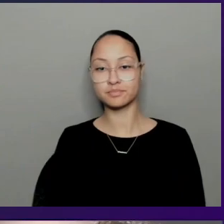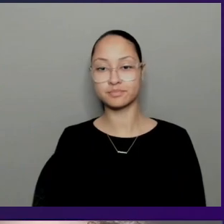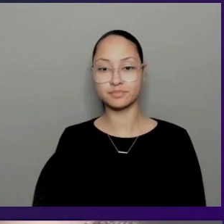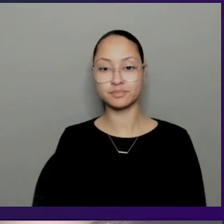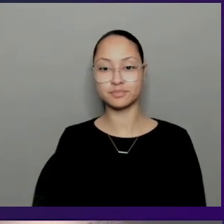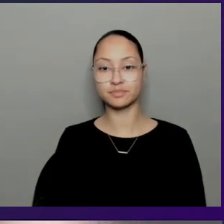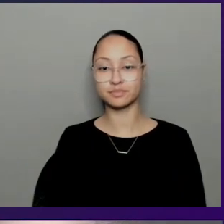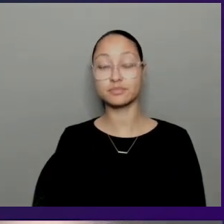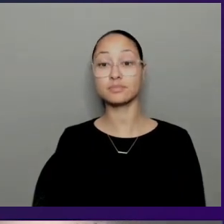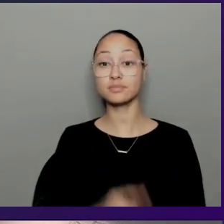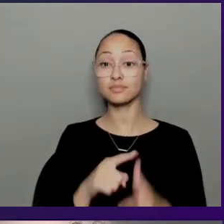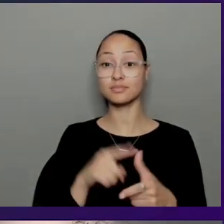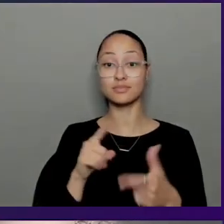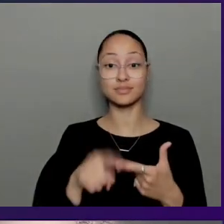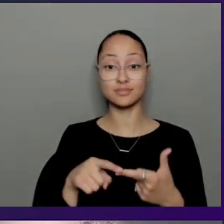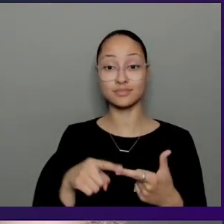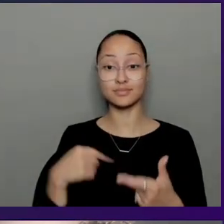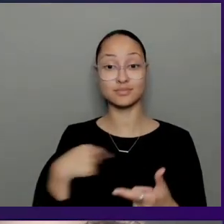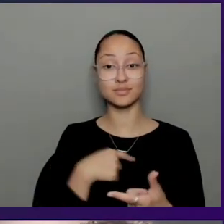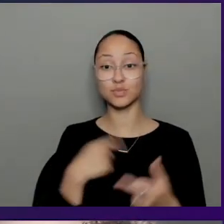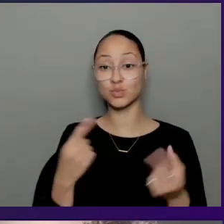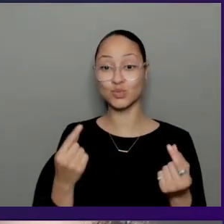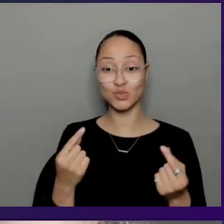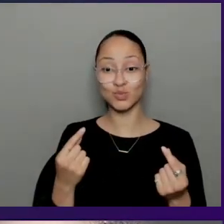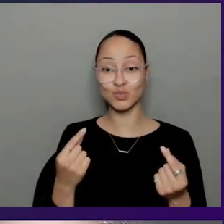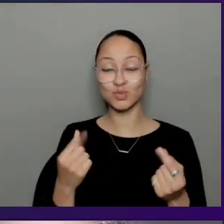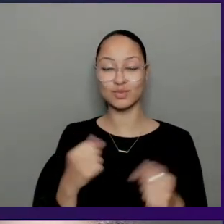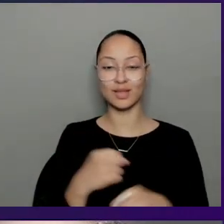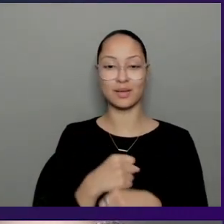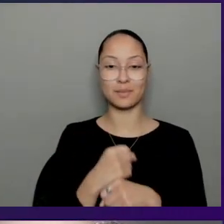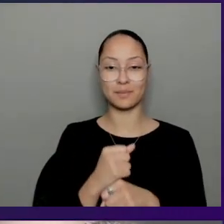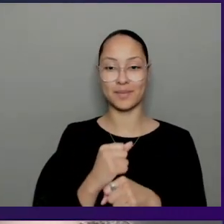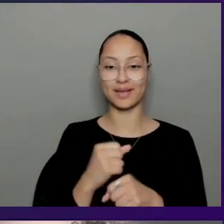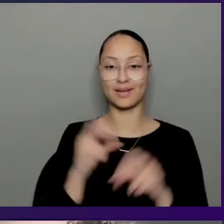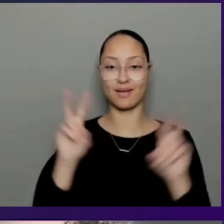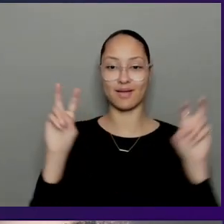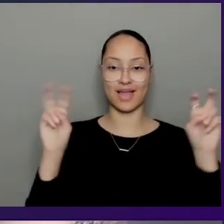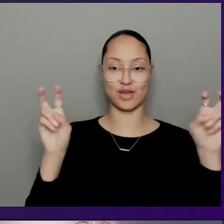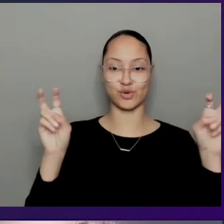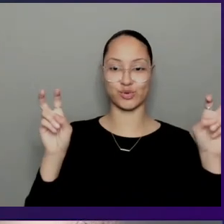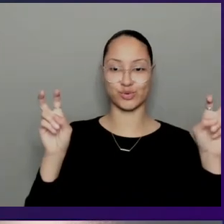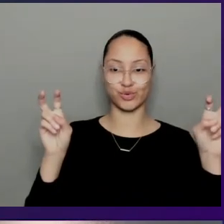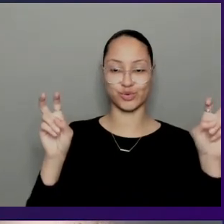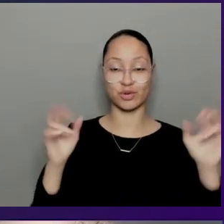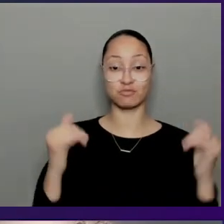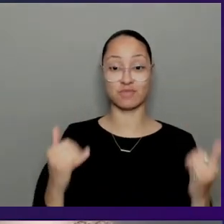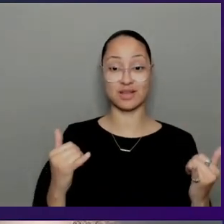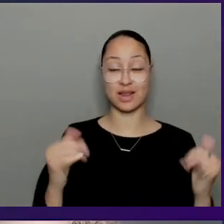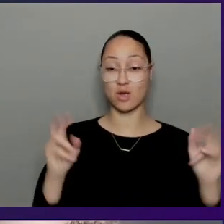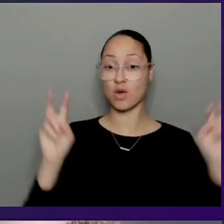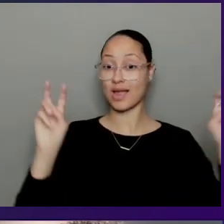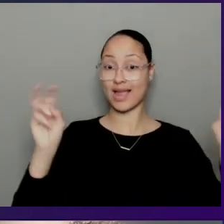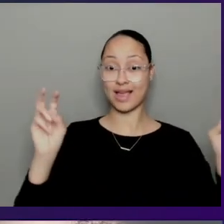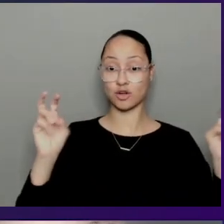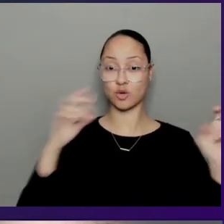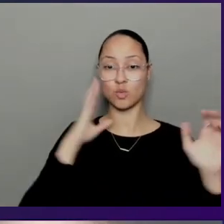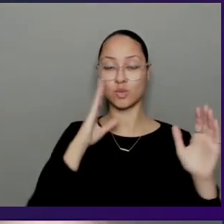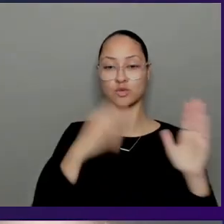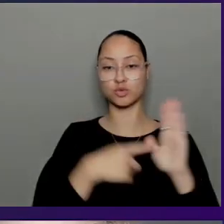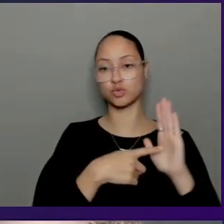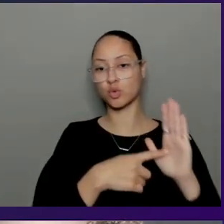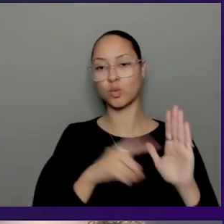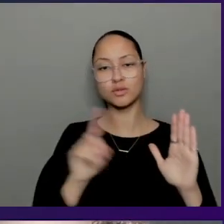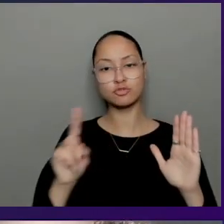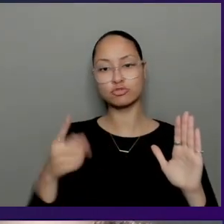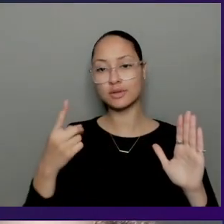Then what we can do, we can create a header. And currently the header basically will display only the title